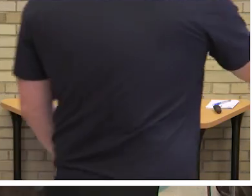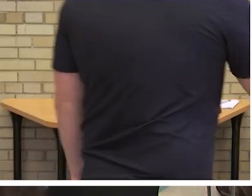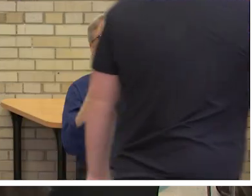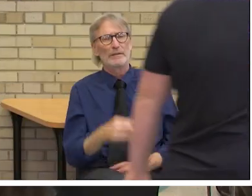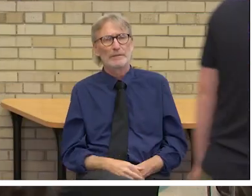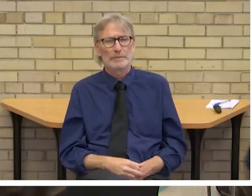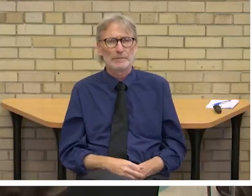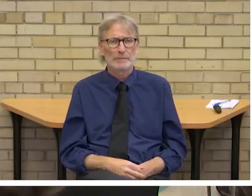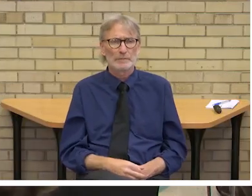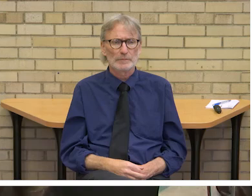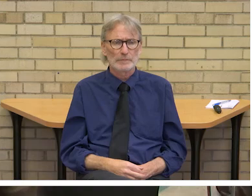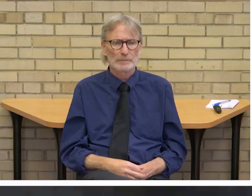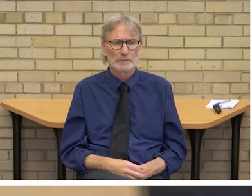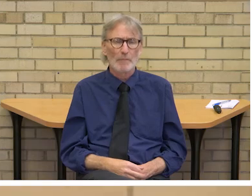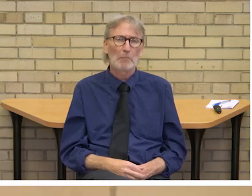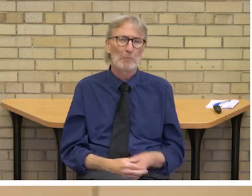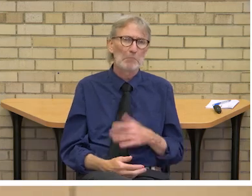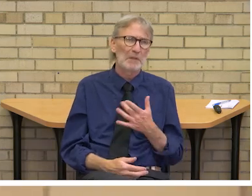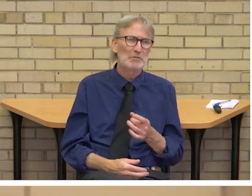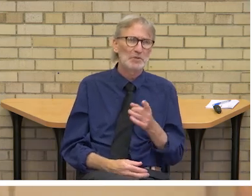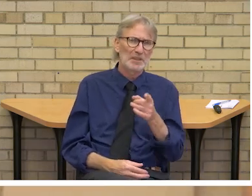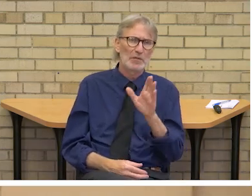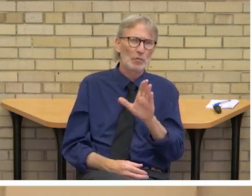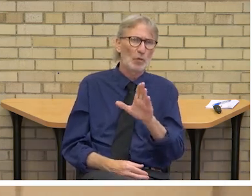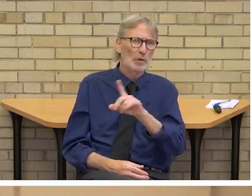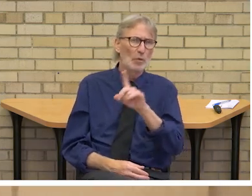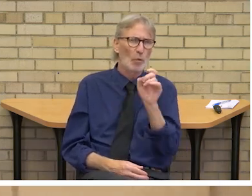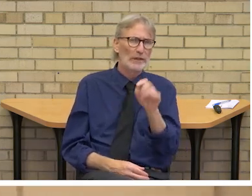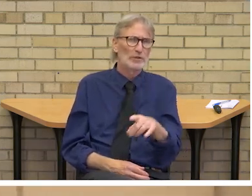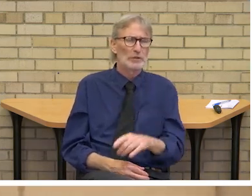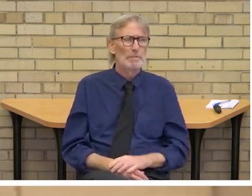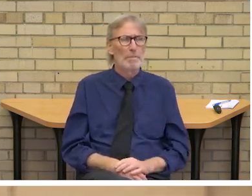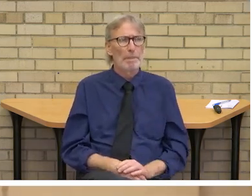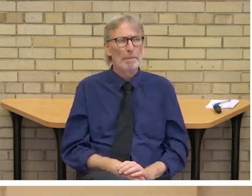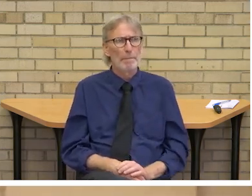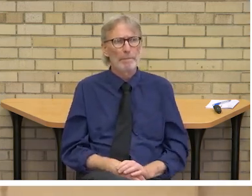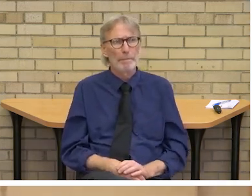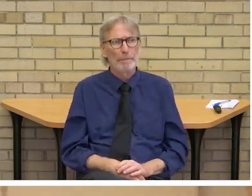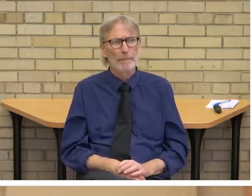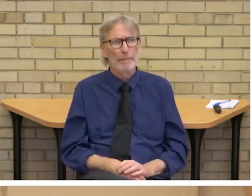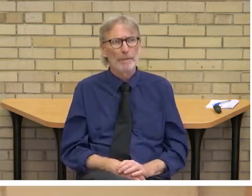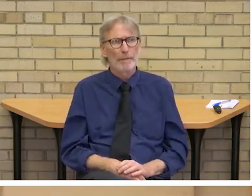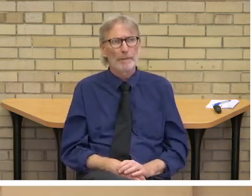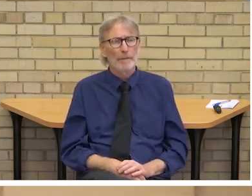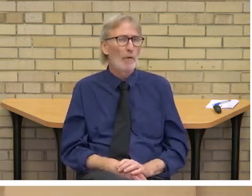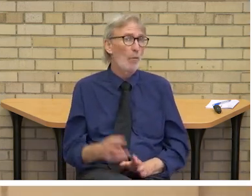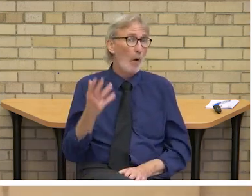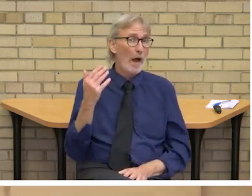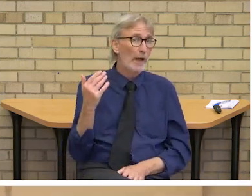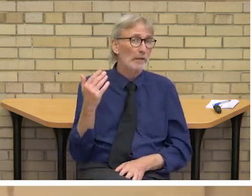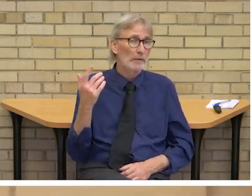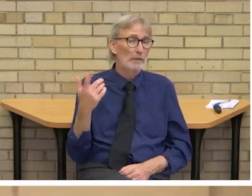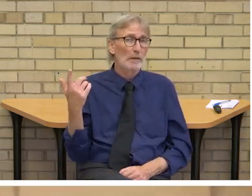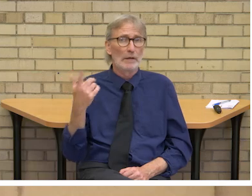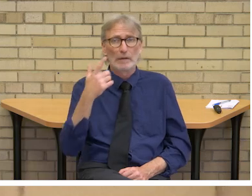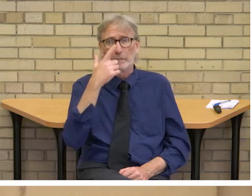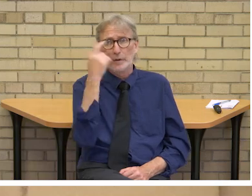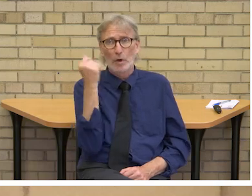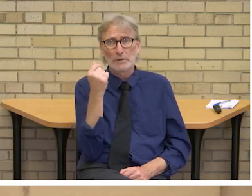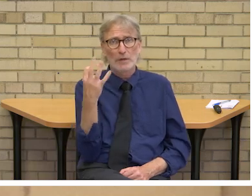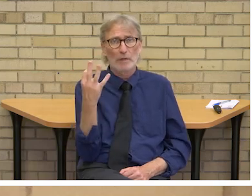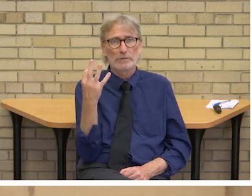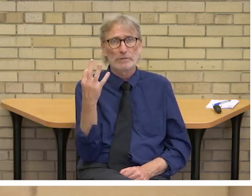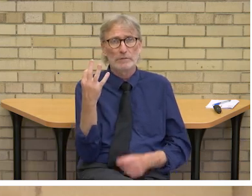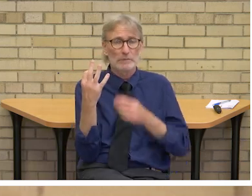So that's an interesting question. I think, Partially, it's based on,